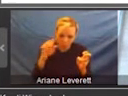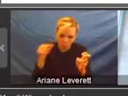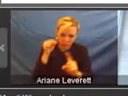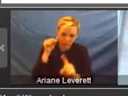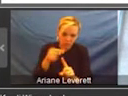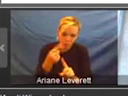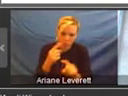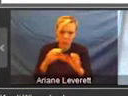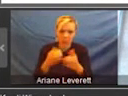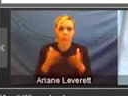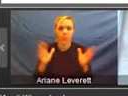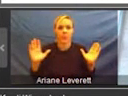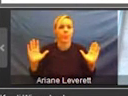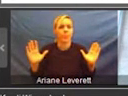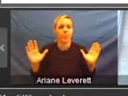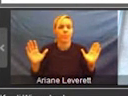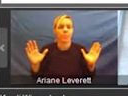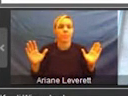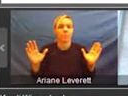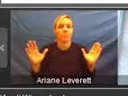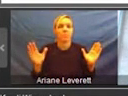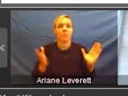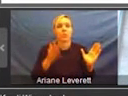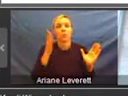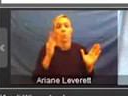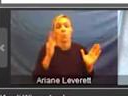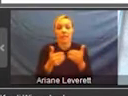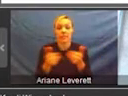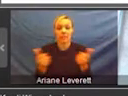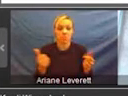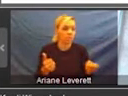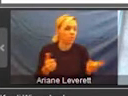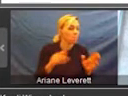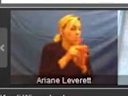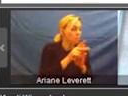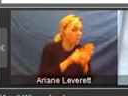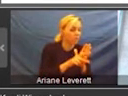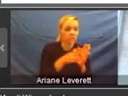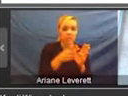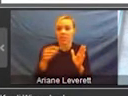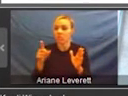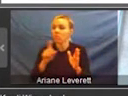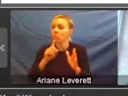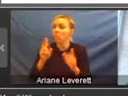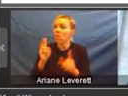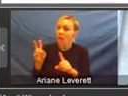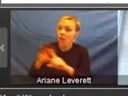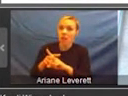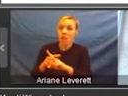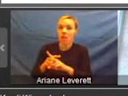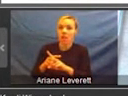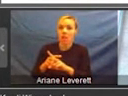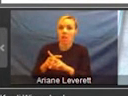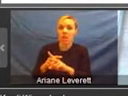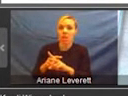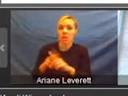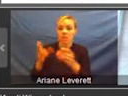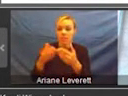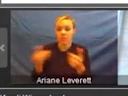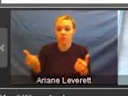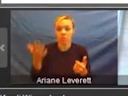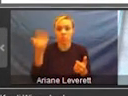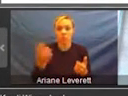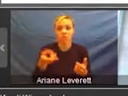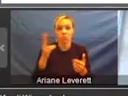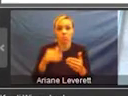Why we separate into this policy and practical level distinction, or this two-level approach, is within the broader field